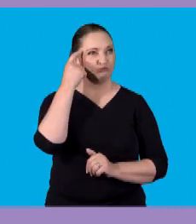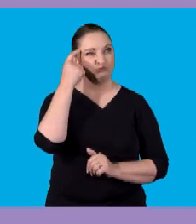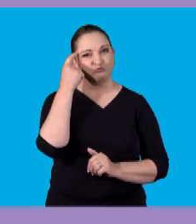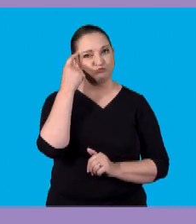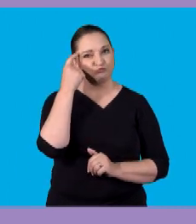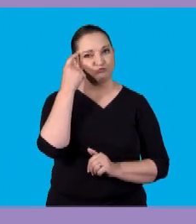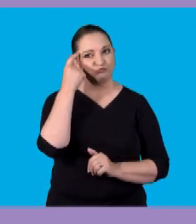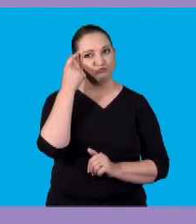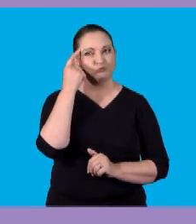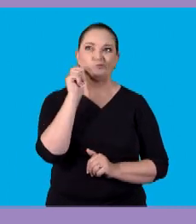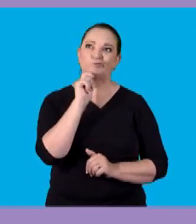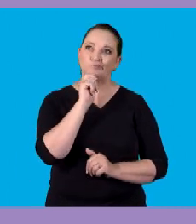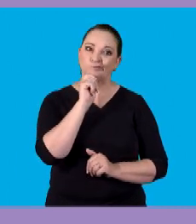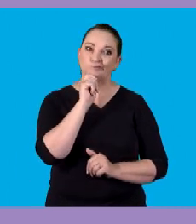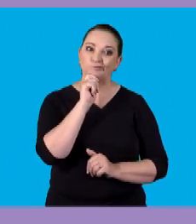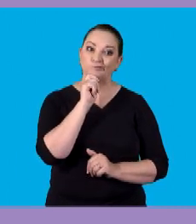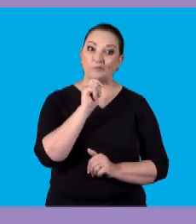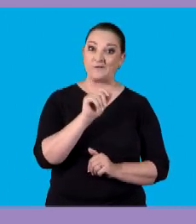are thinking of